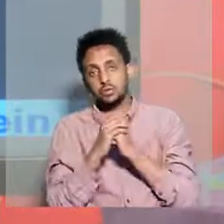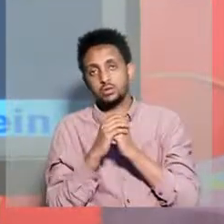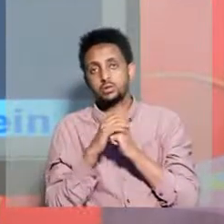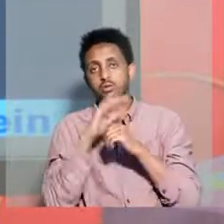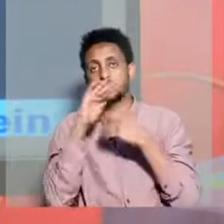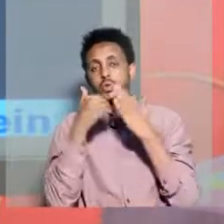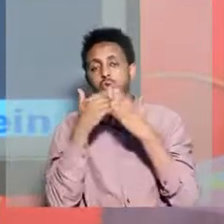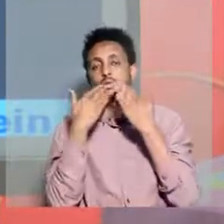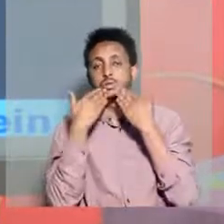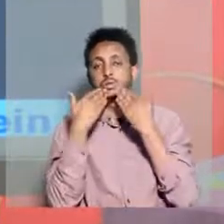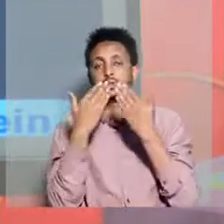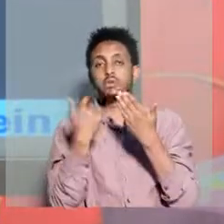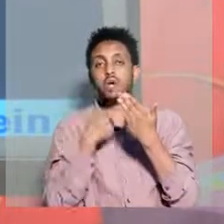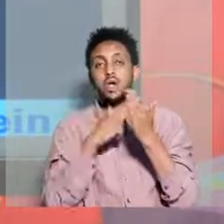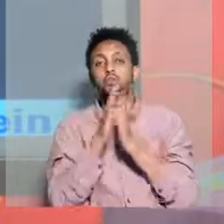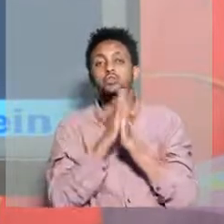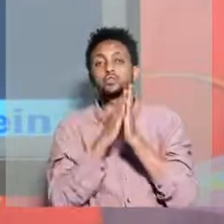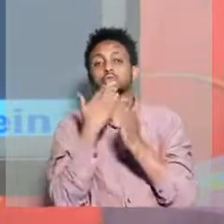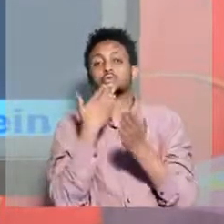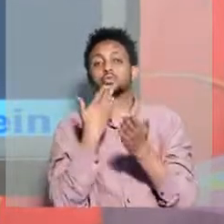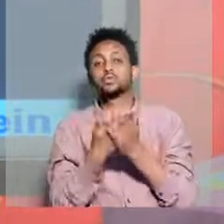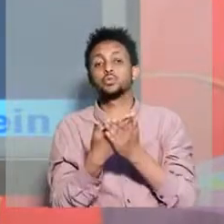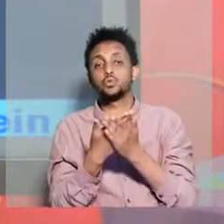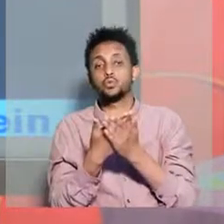So that's all, and I wish you a good